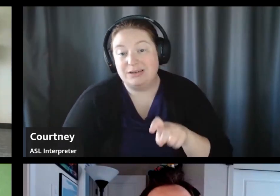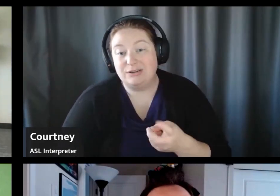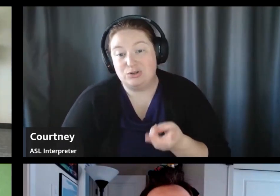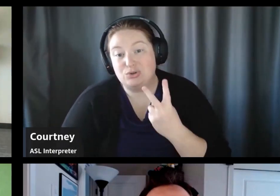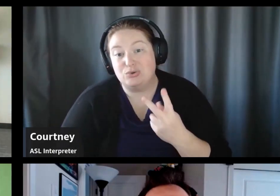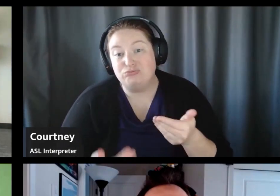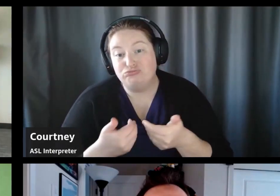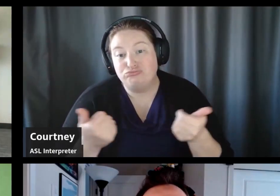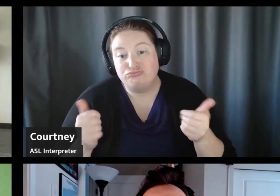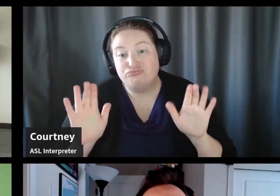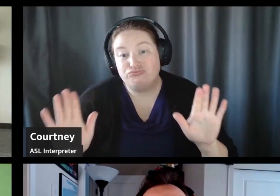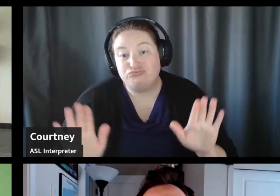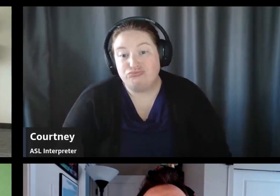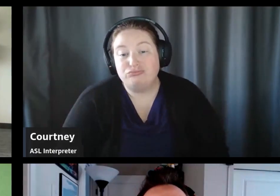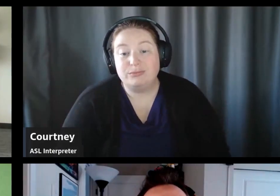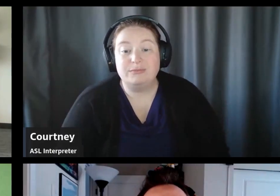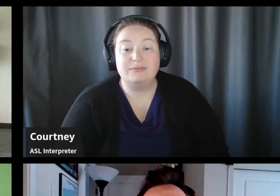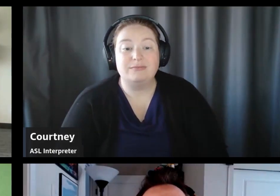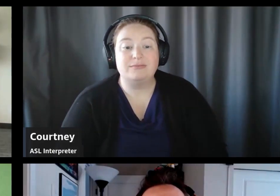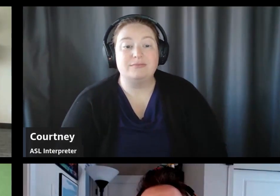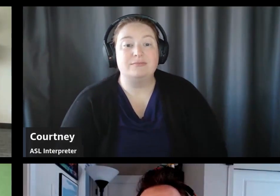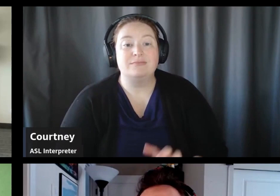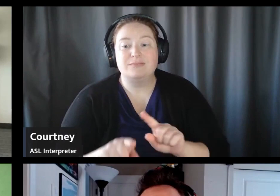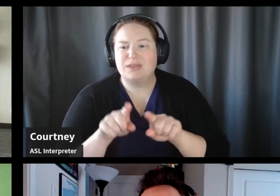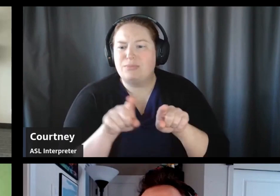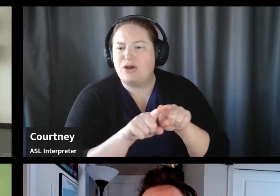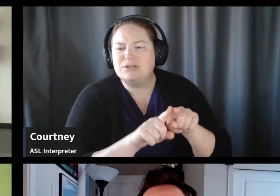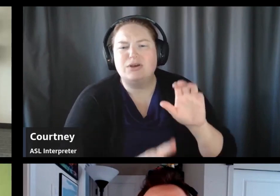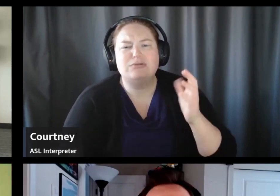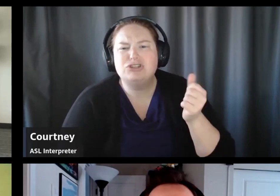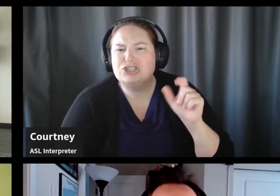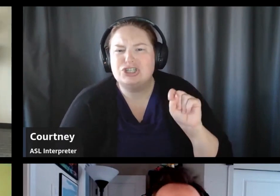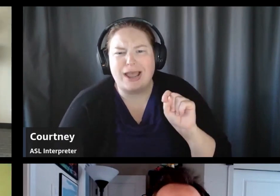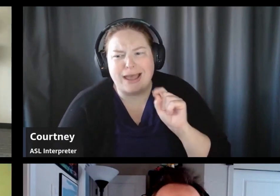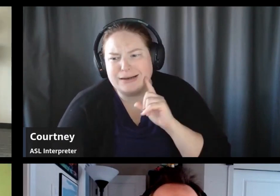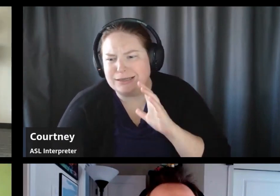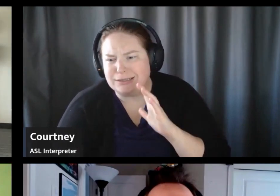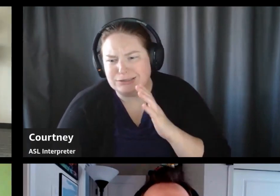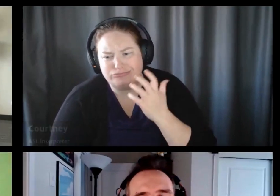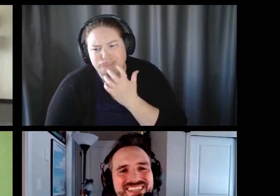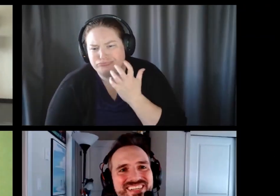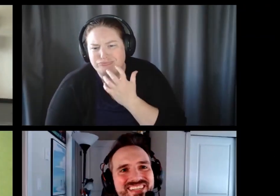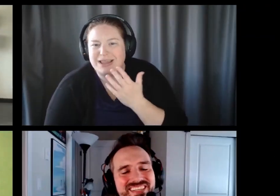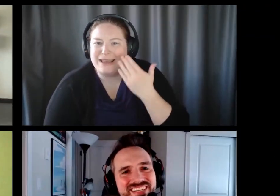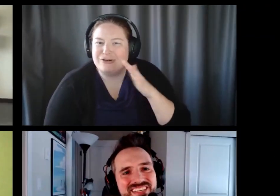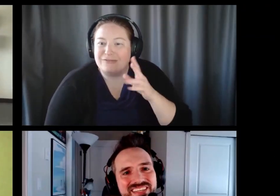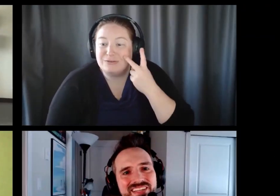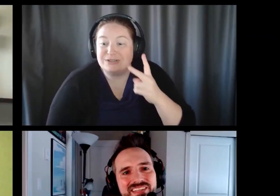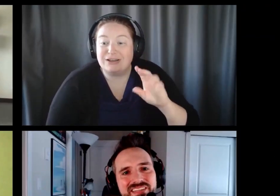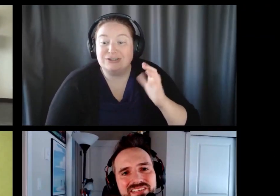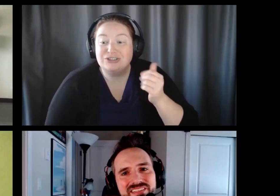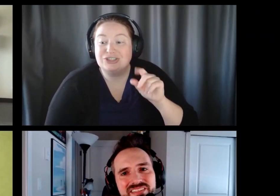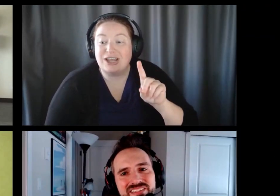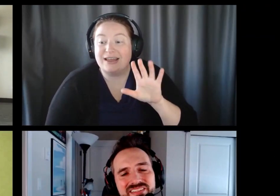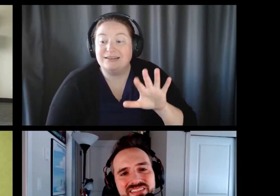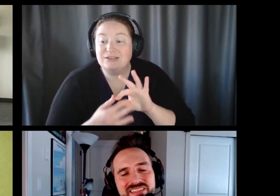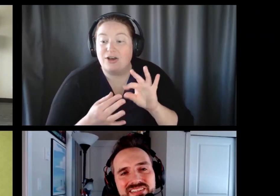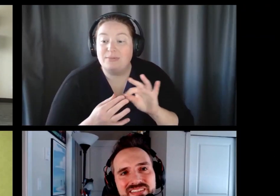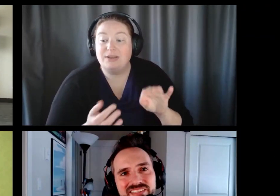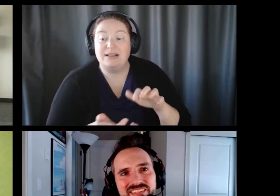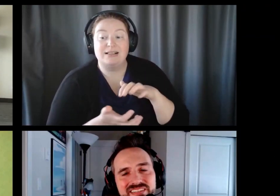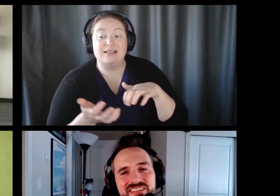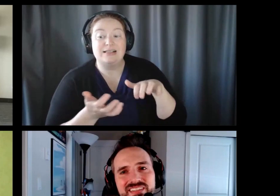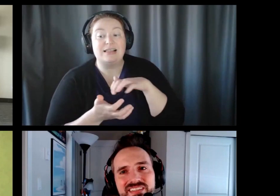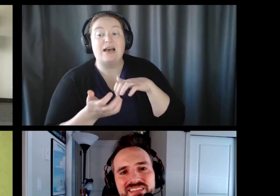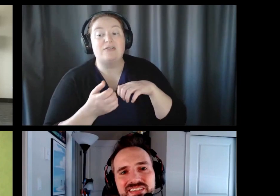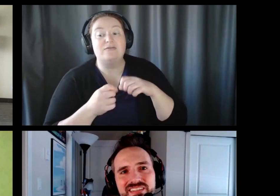But also, Chad is on fire today, by the way. I don't know if you saw Chad's comment. CloudFormation keeps guys